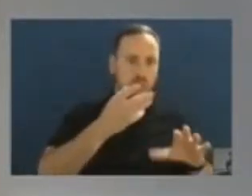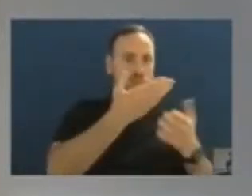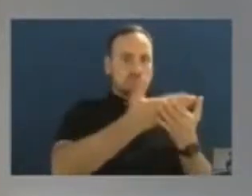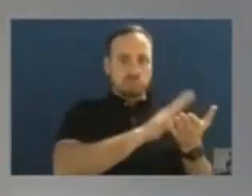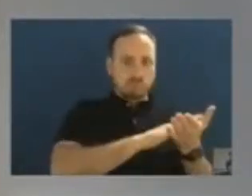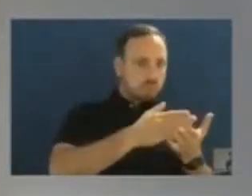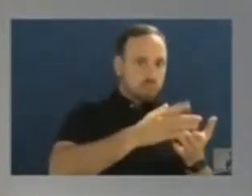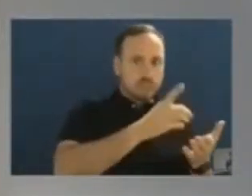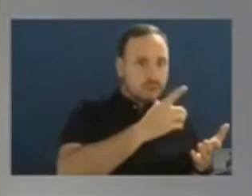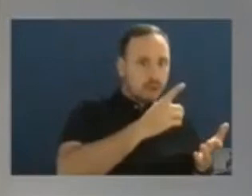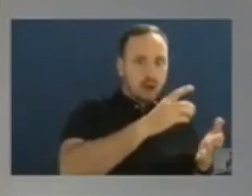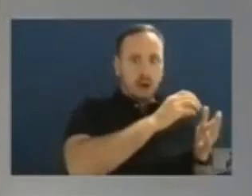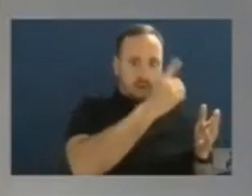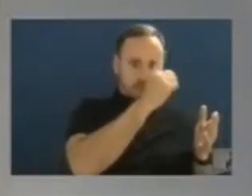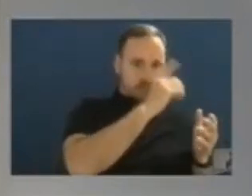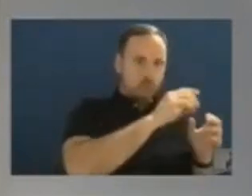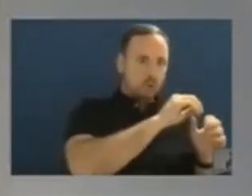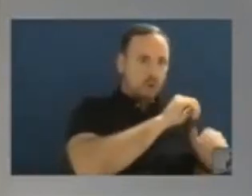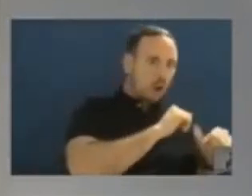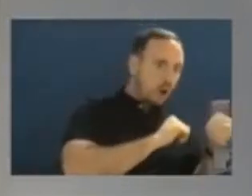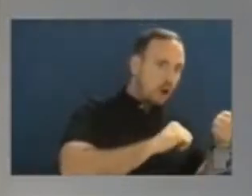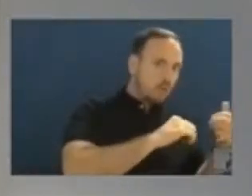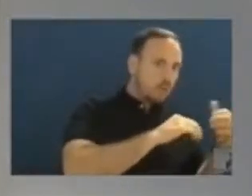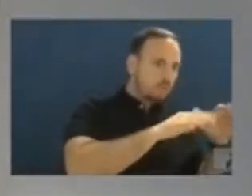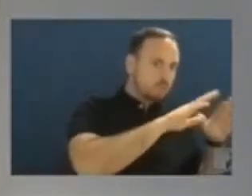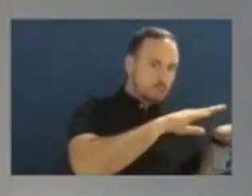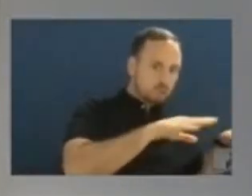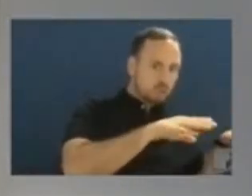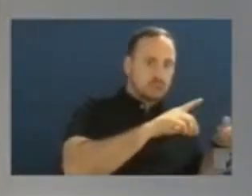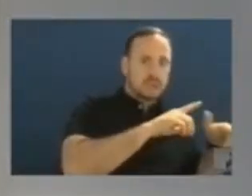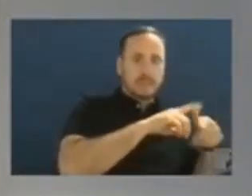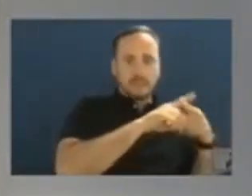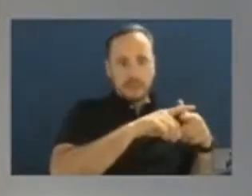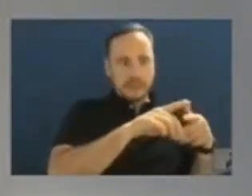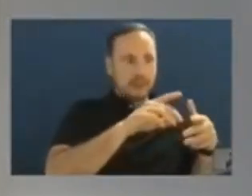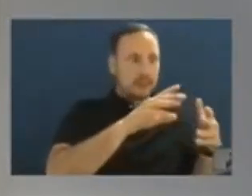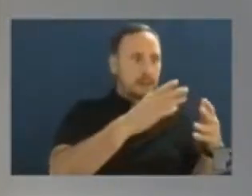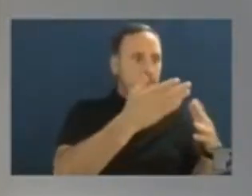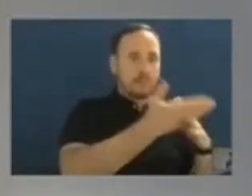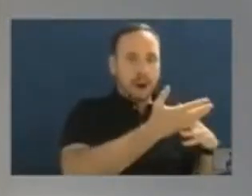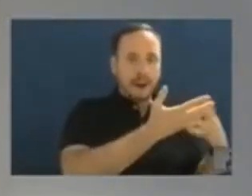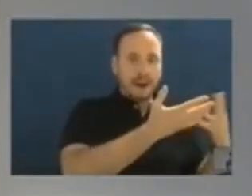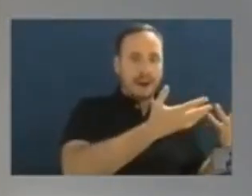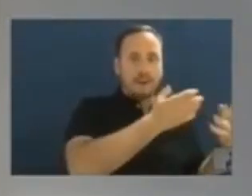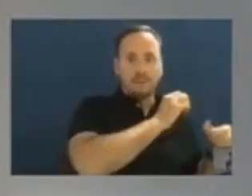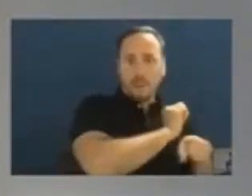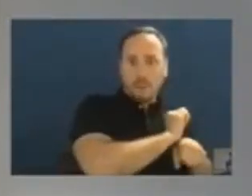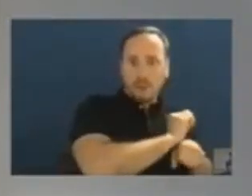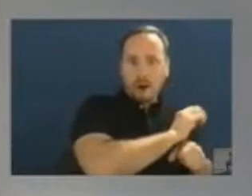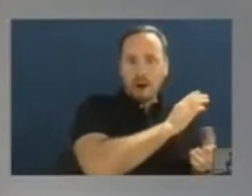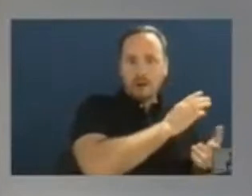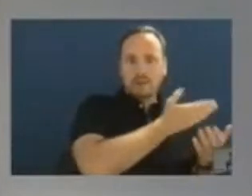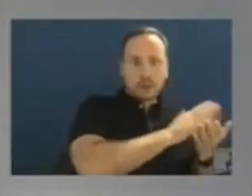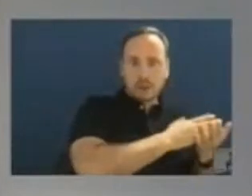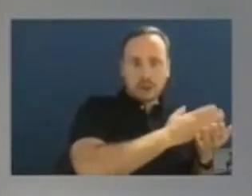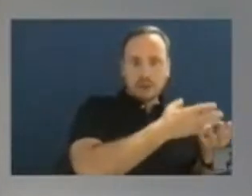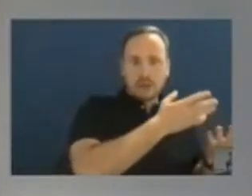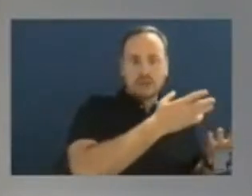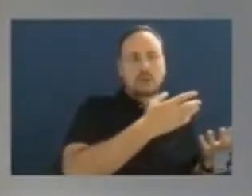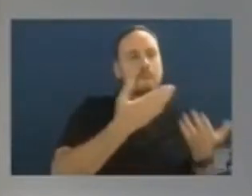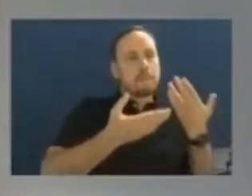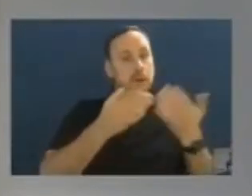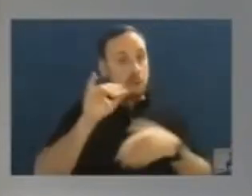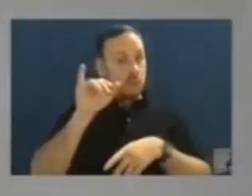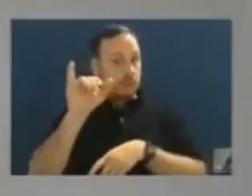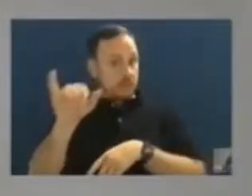break. And so I think we can hit two birds with one stone here if we just make a better use of that time. I appreciate